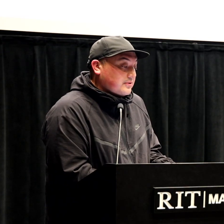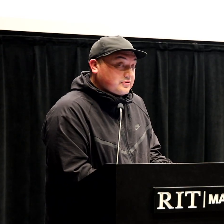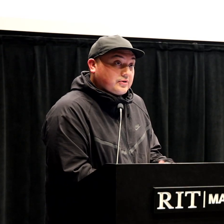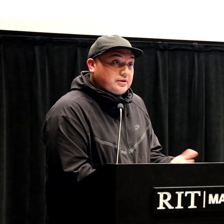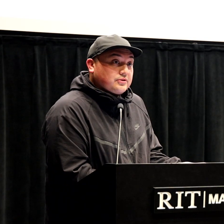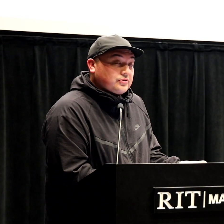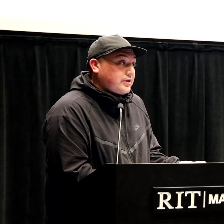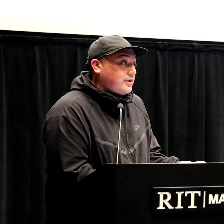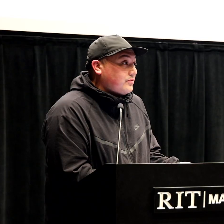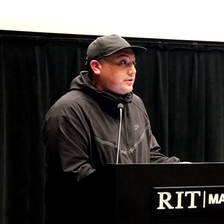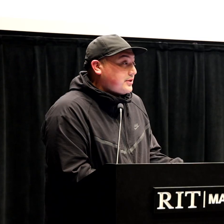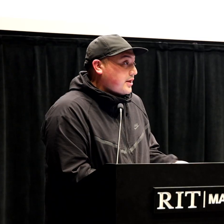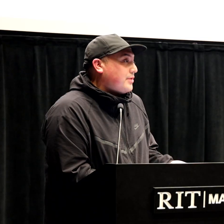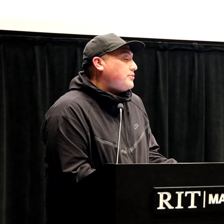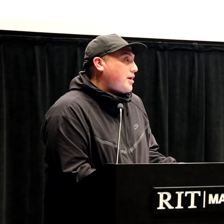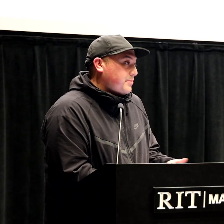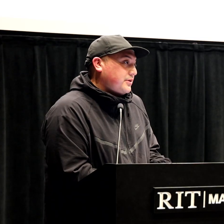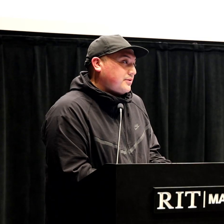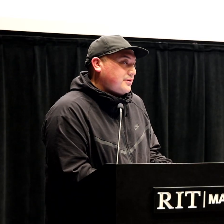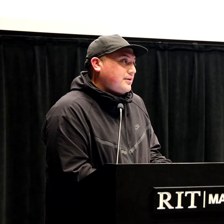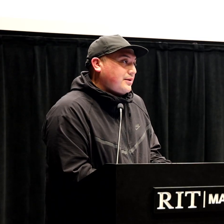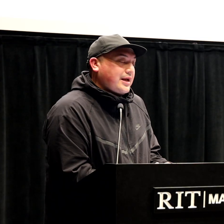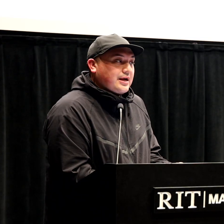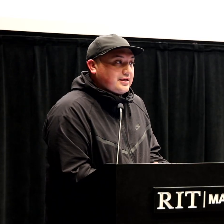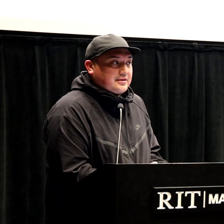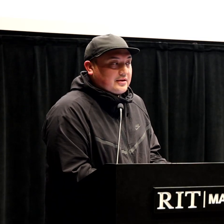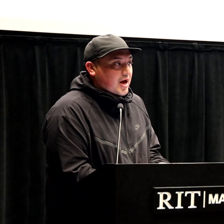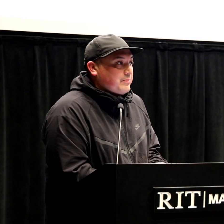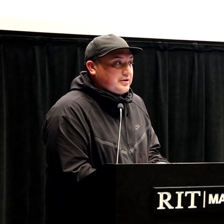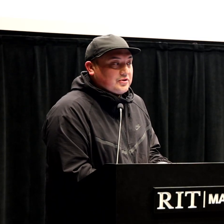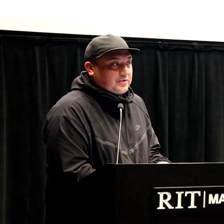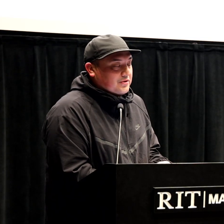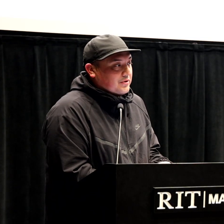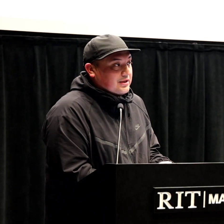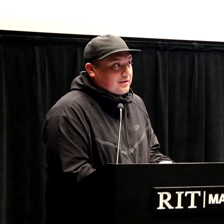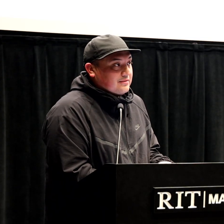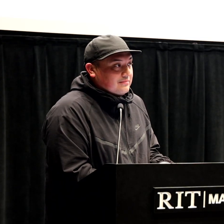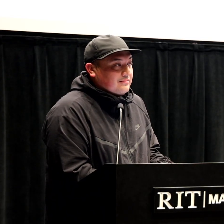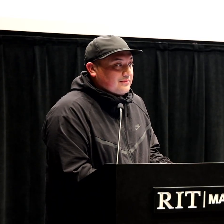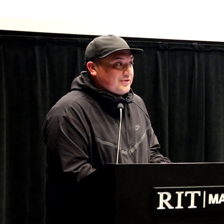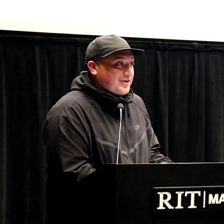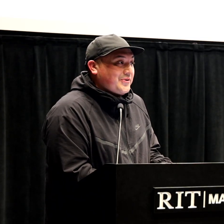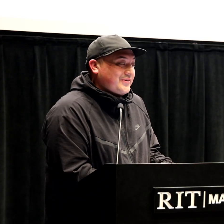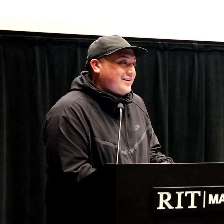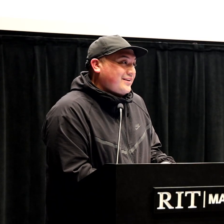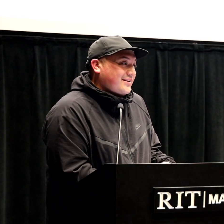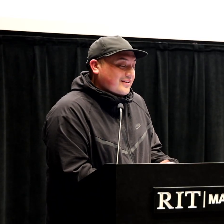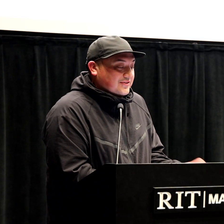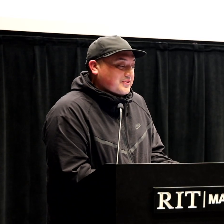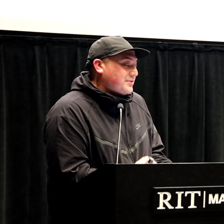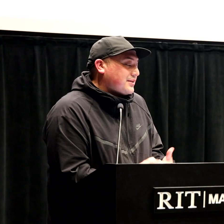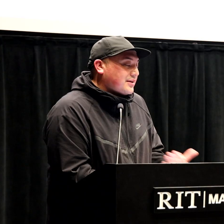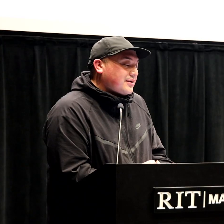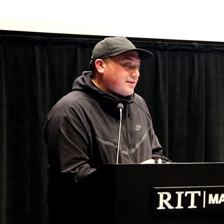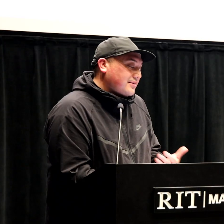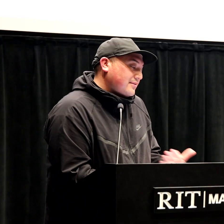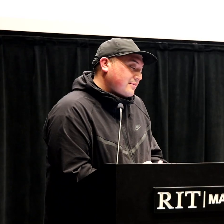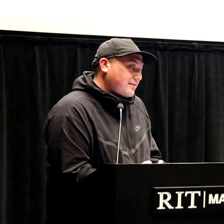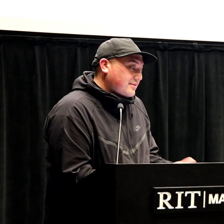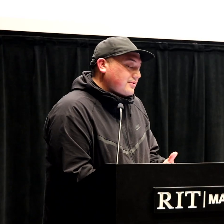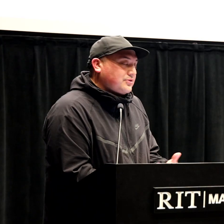just still trying to understand, what is AI, what's happening? AI thing happened in 2020, And so it's